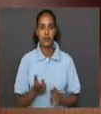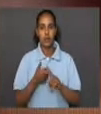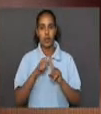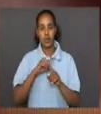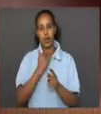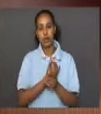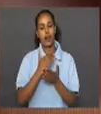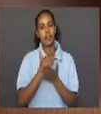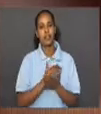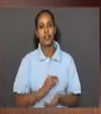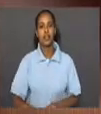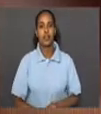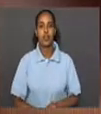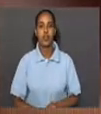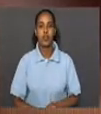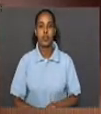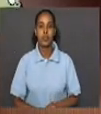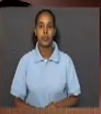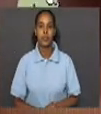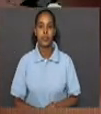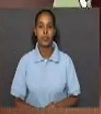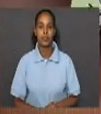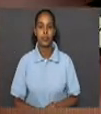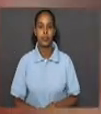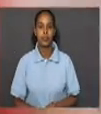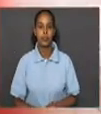Let's get back to our lesson.